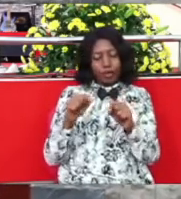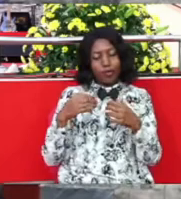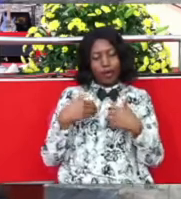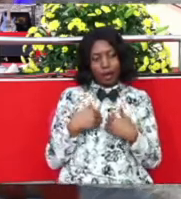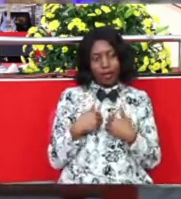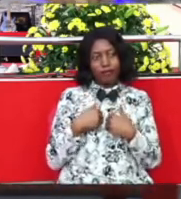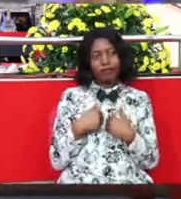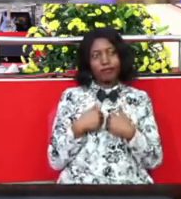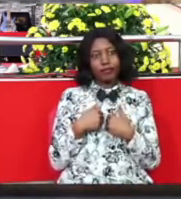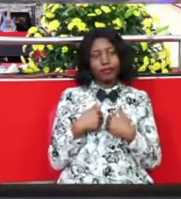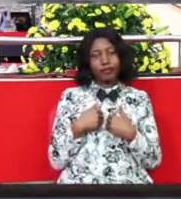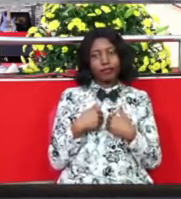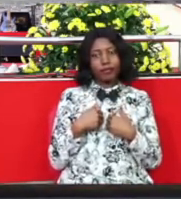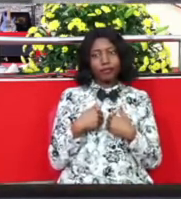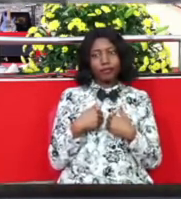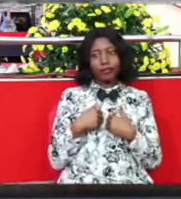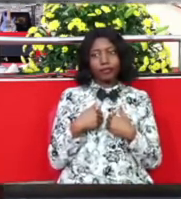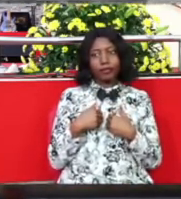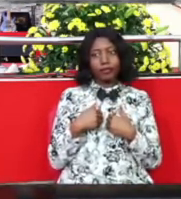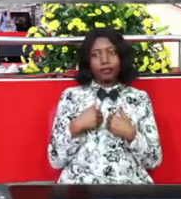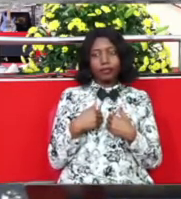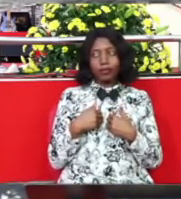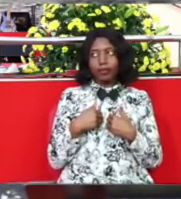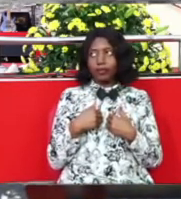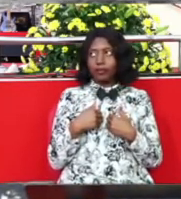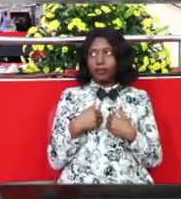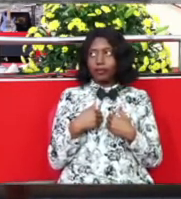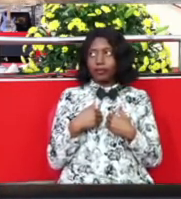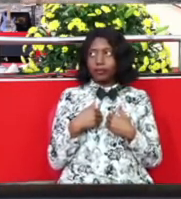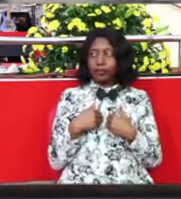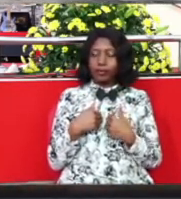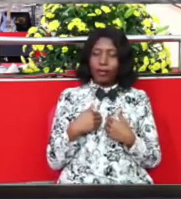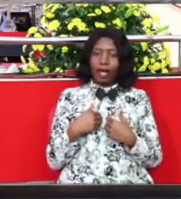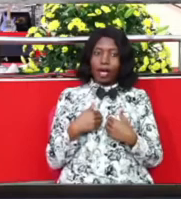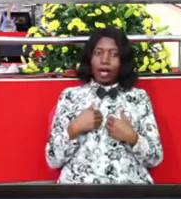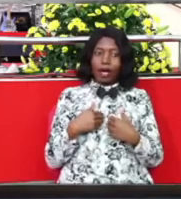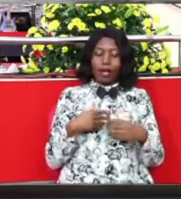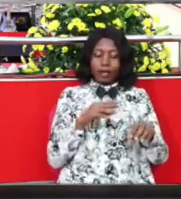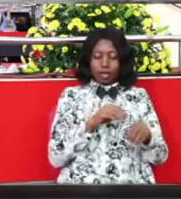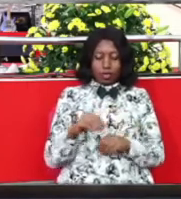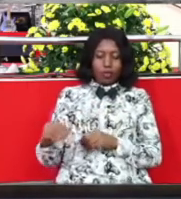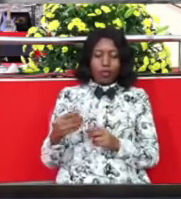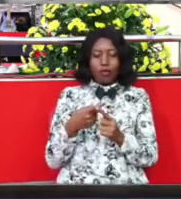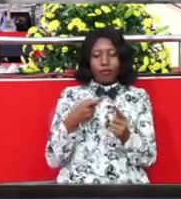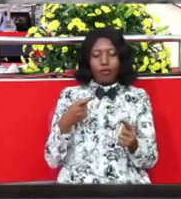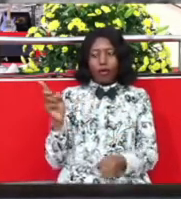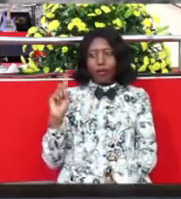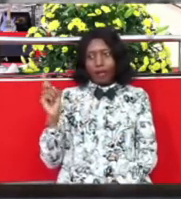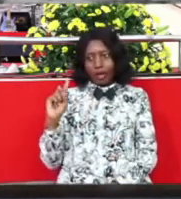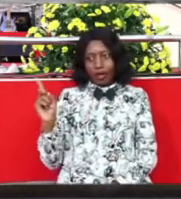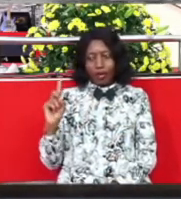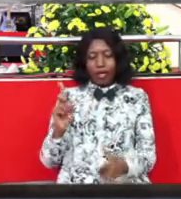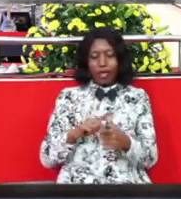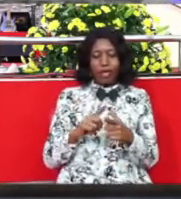That you leave this place and you can go and trade so freely in Eldoret without expecting a stone to be thrown